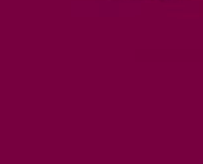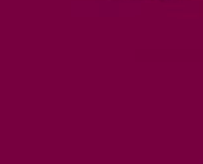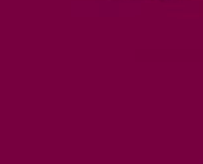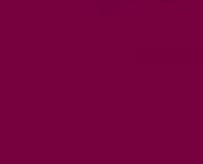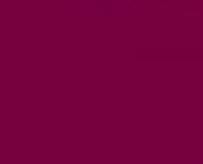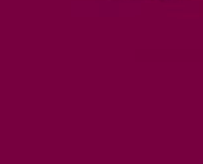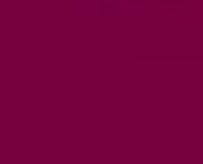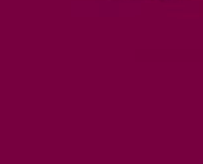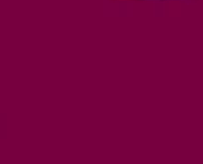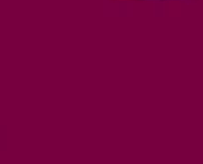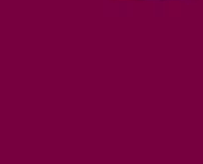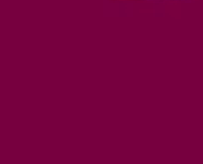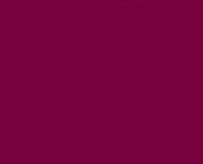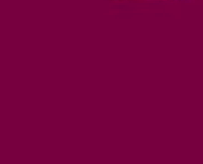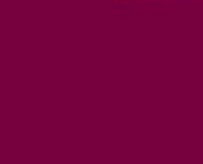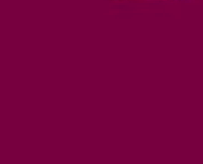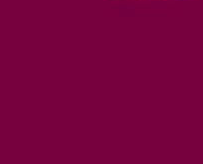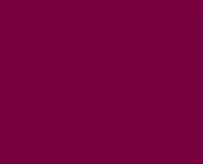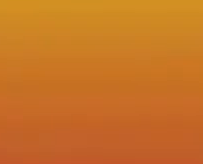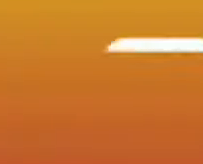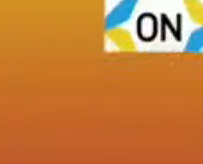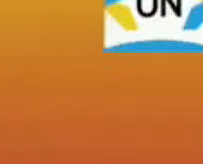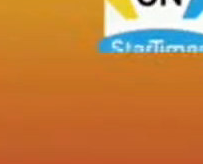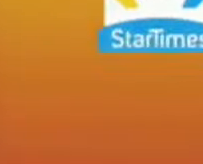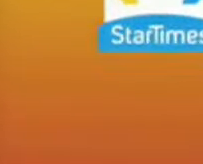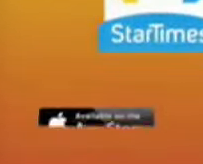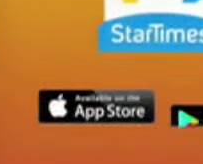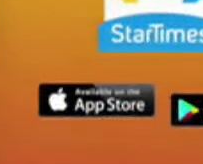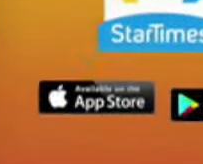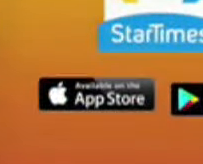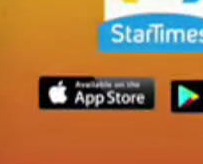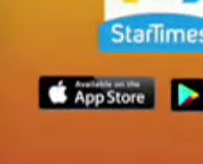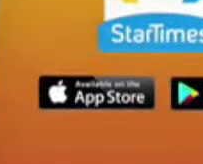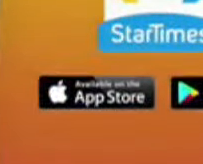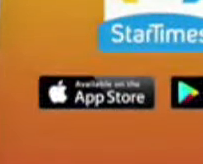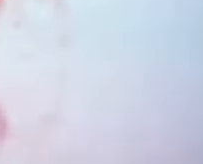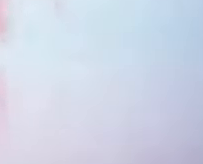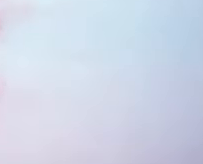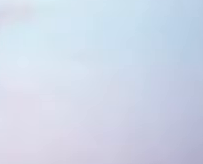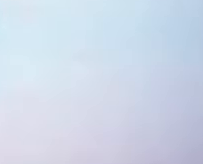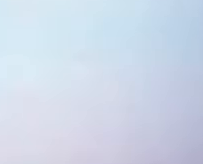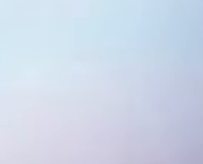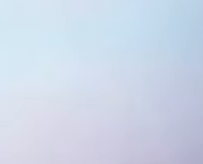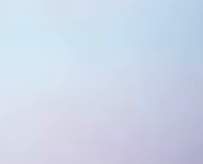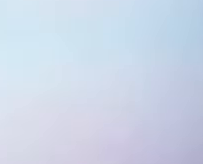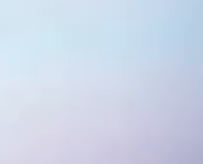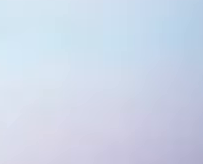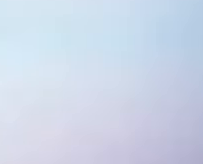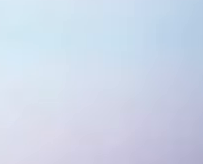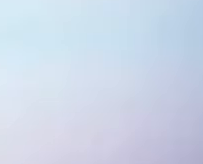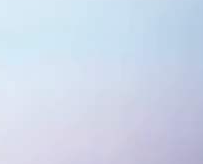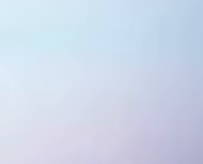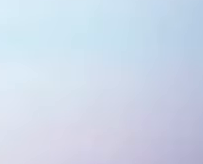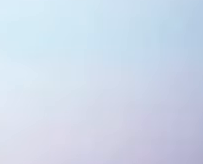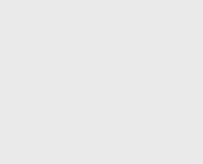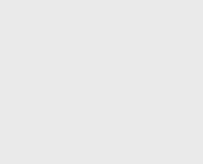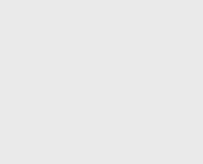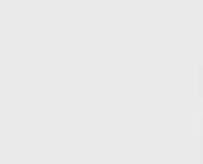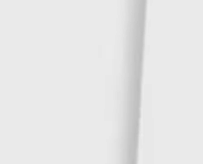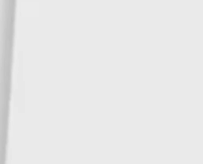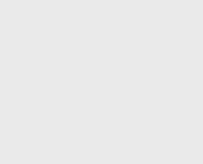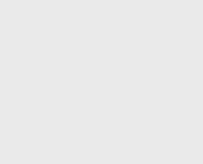along to your favorite tunes to keep the good times rolling. See more, be more, do more. Star Times, enjoy digital